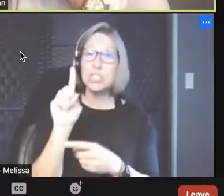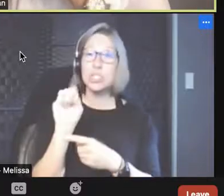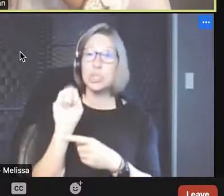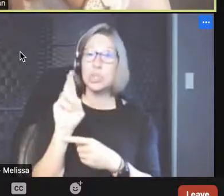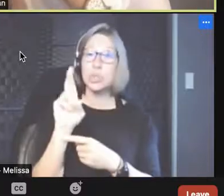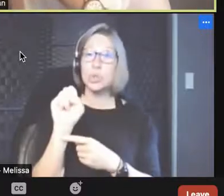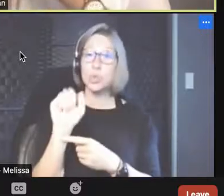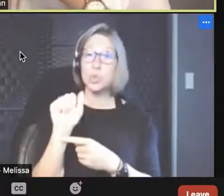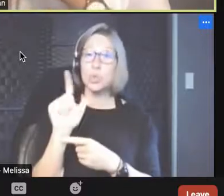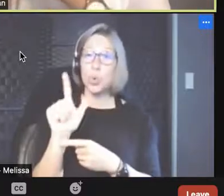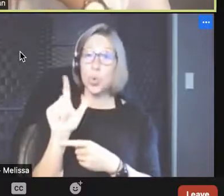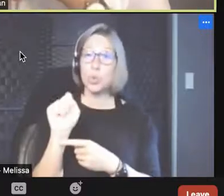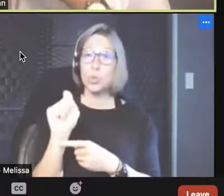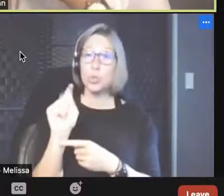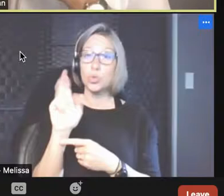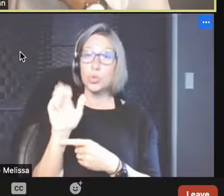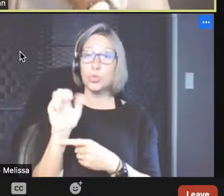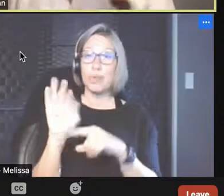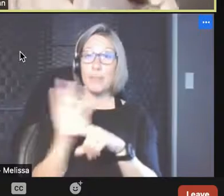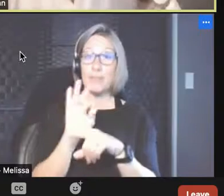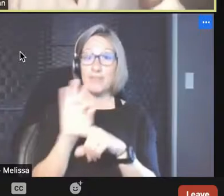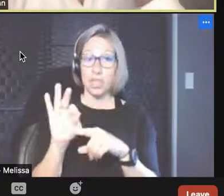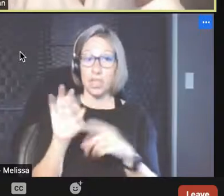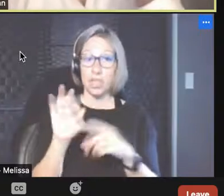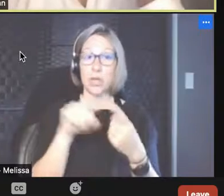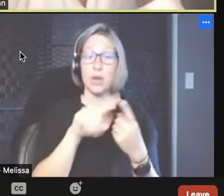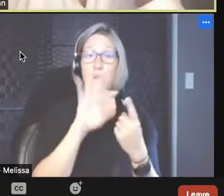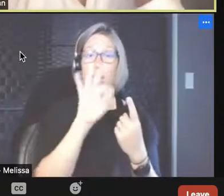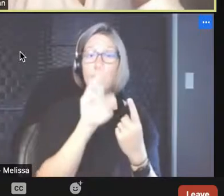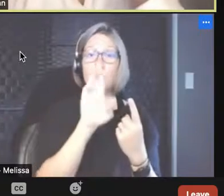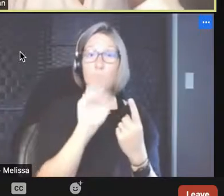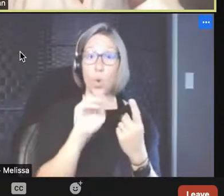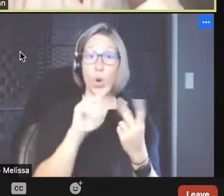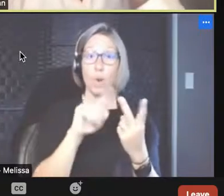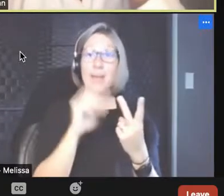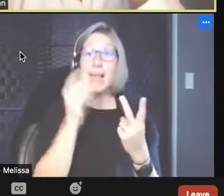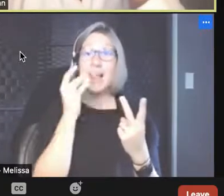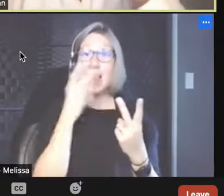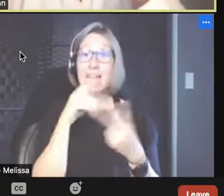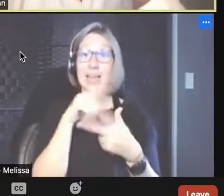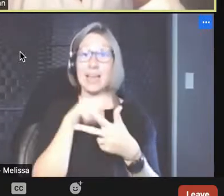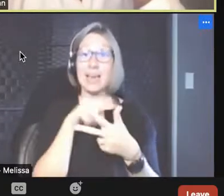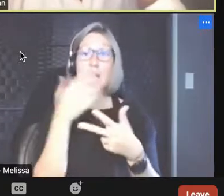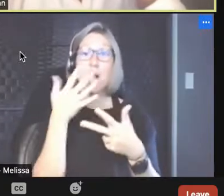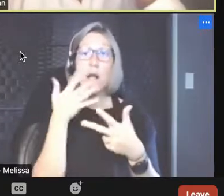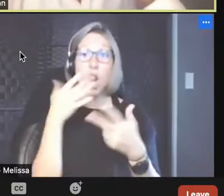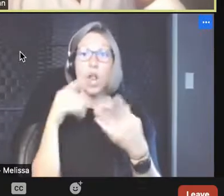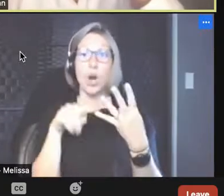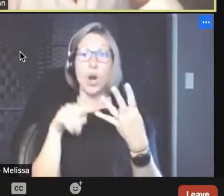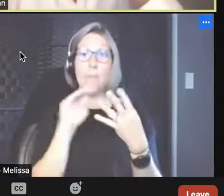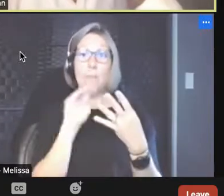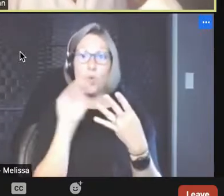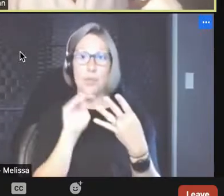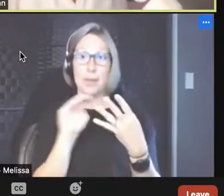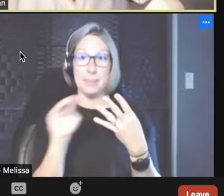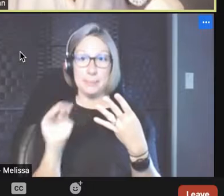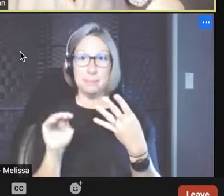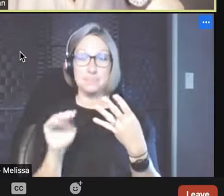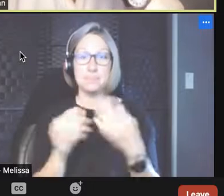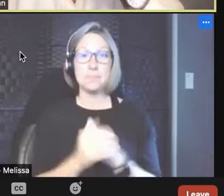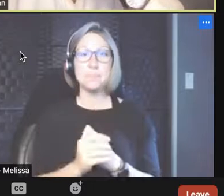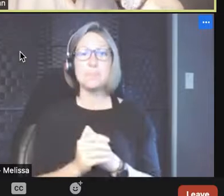stream functions: form, light, color, movement. Okay? So if it